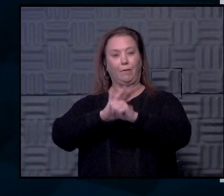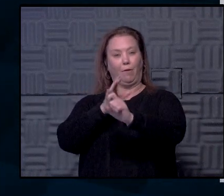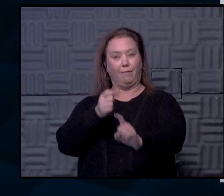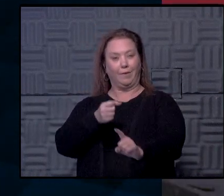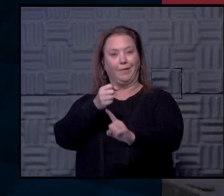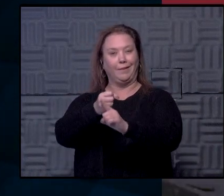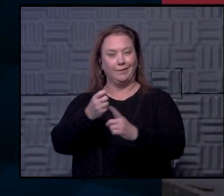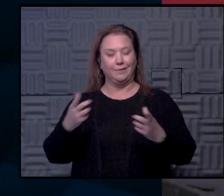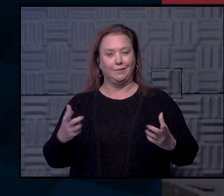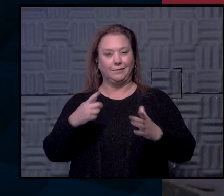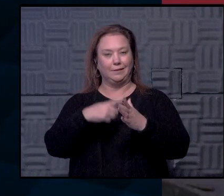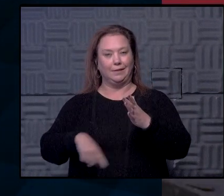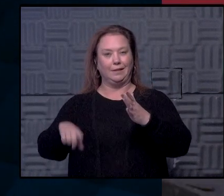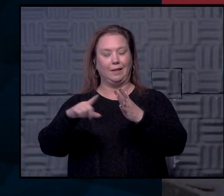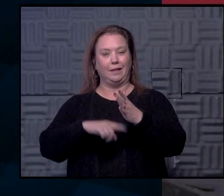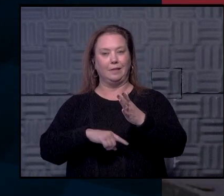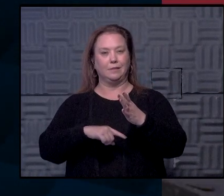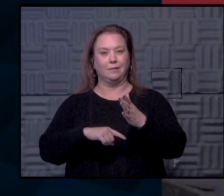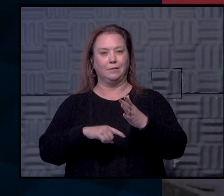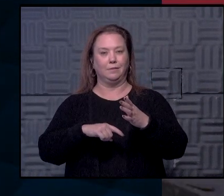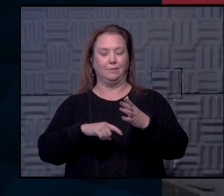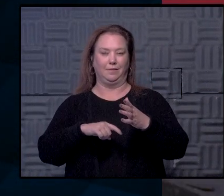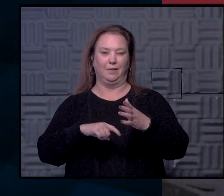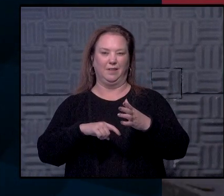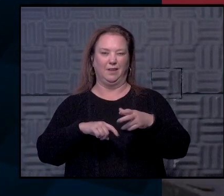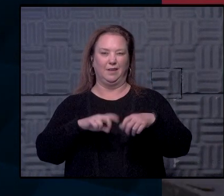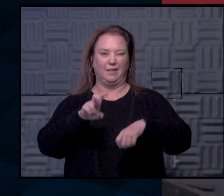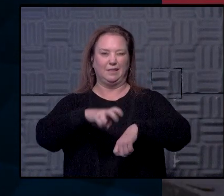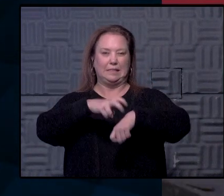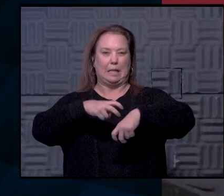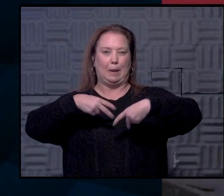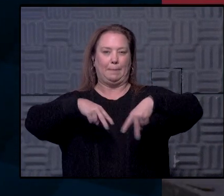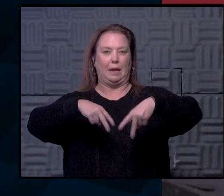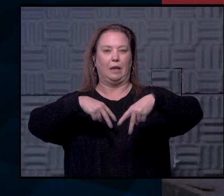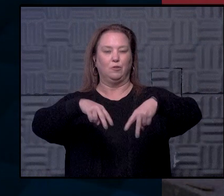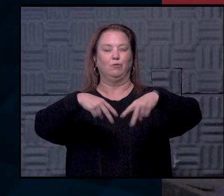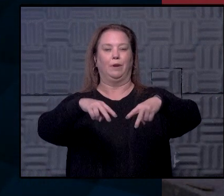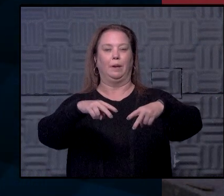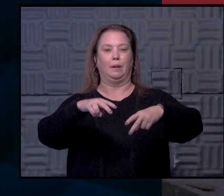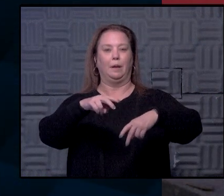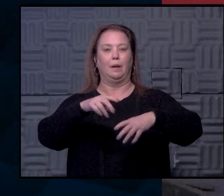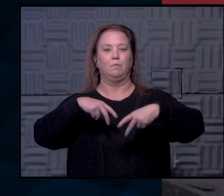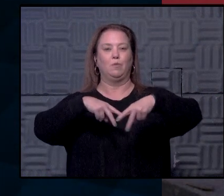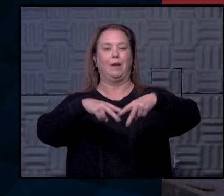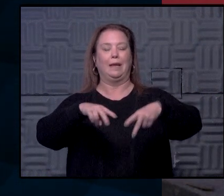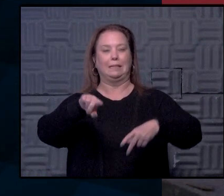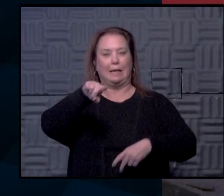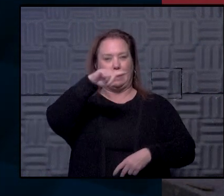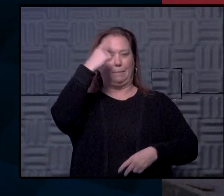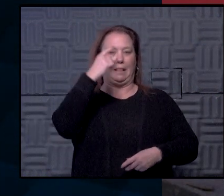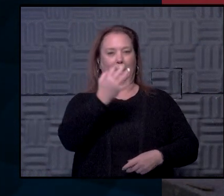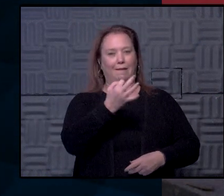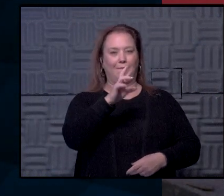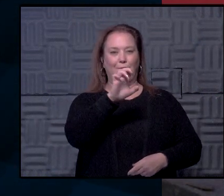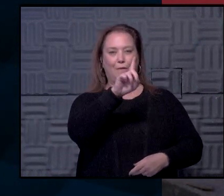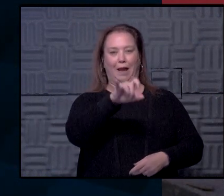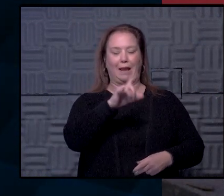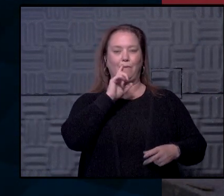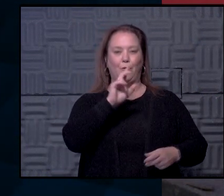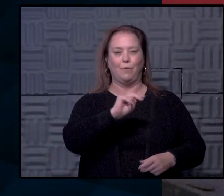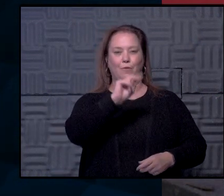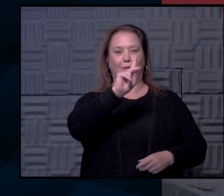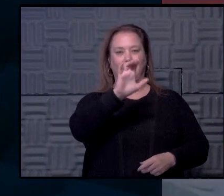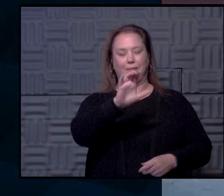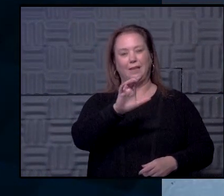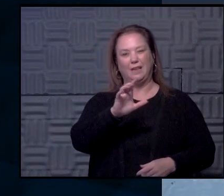just in time to cancel Snake Saturday Parade, which isn't just the biggest event in town. It's like Black Friday for North Kansas City. And it's looking like for